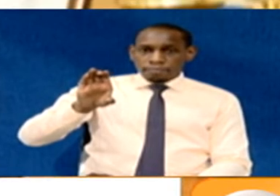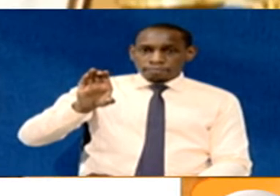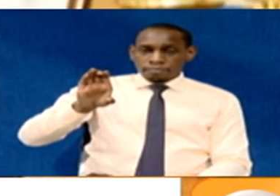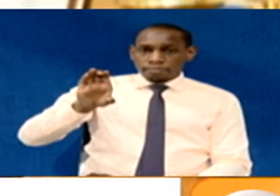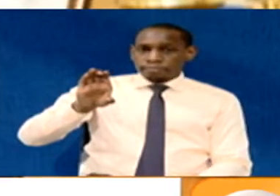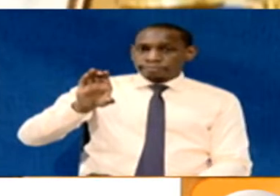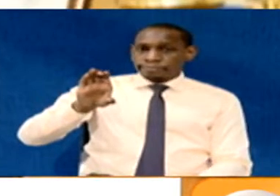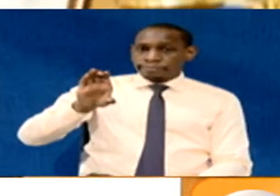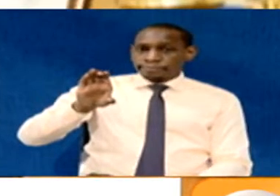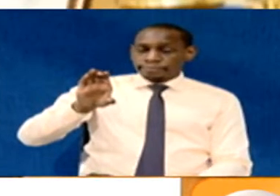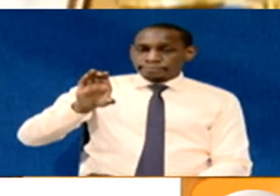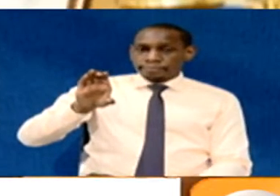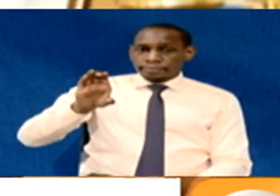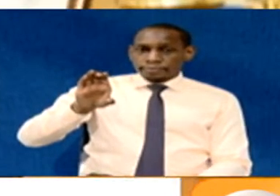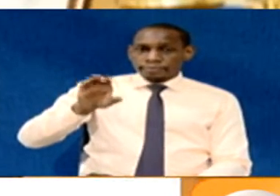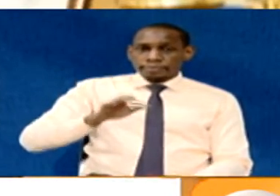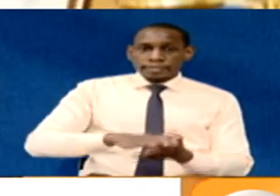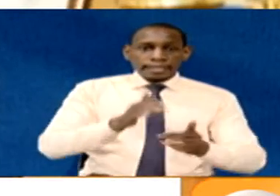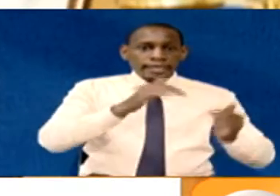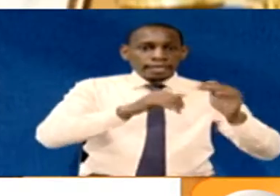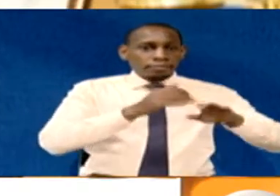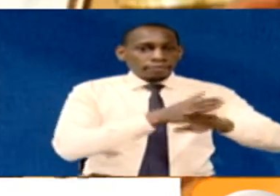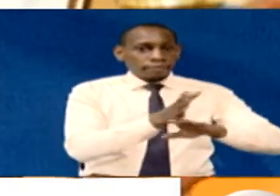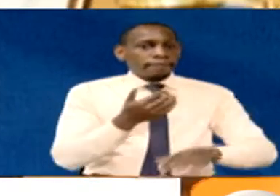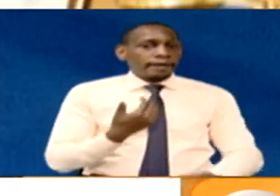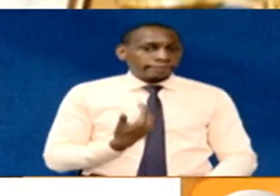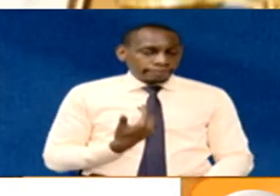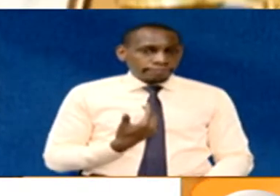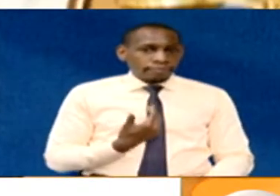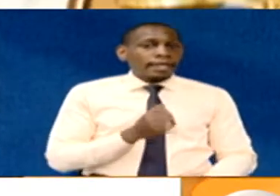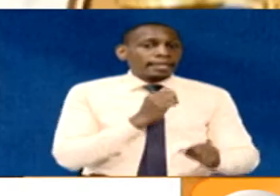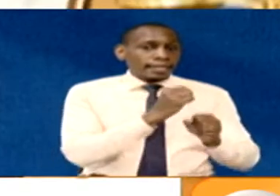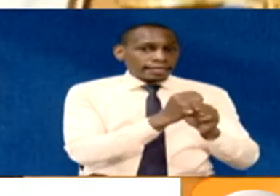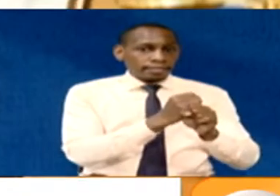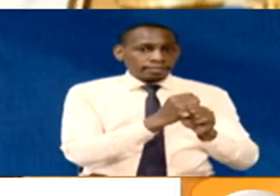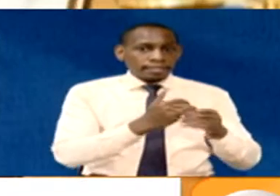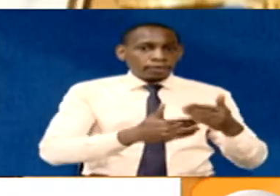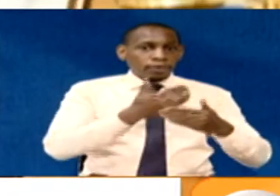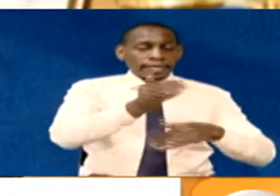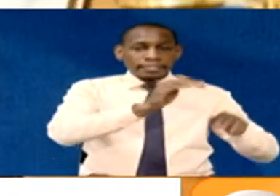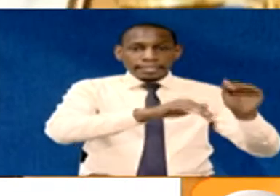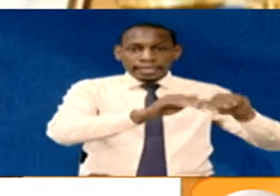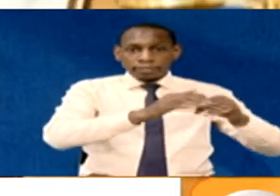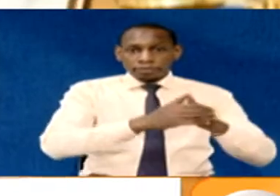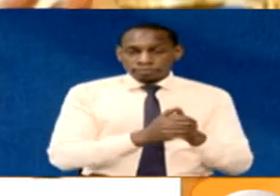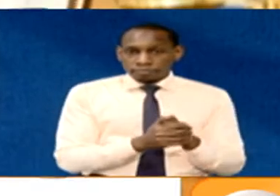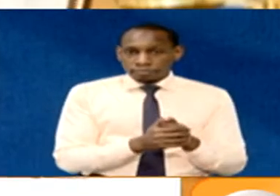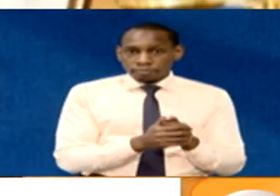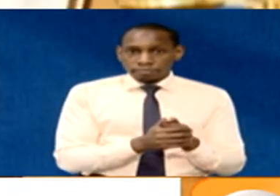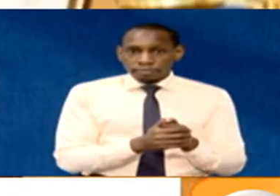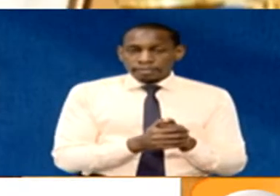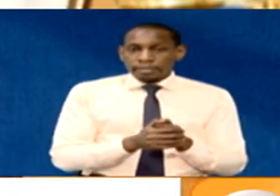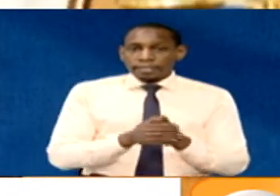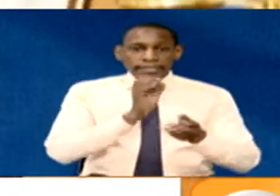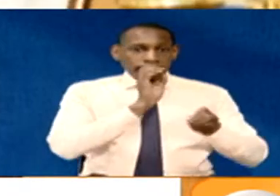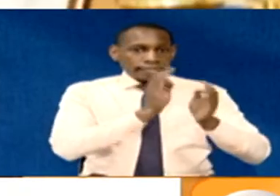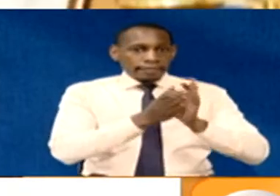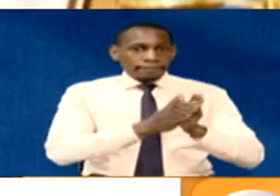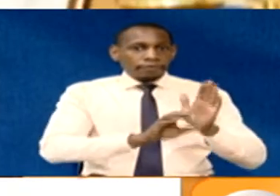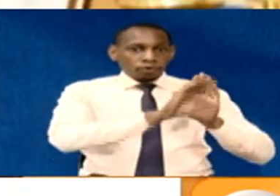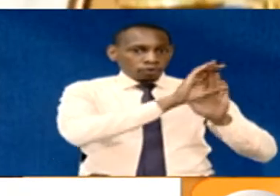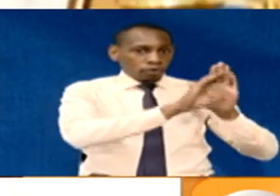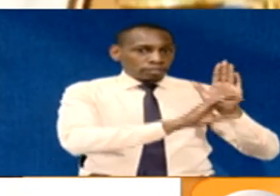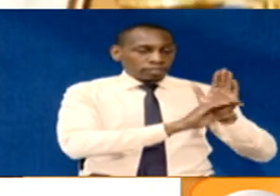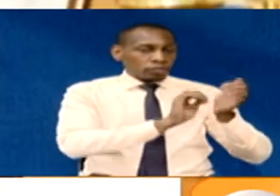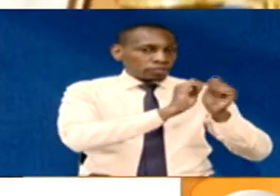and we have electoral frauds committed in the next election, whether the constitution